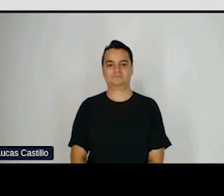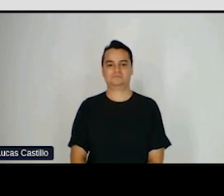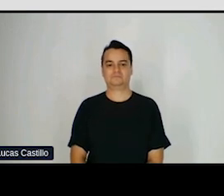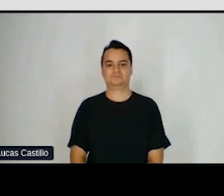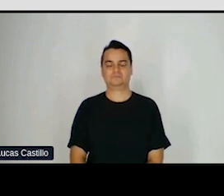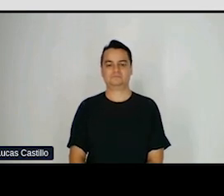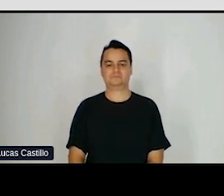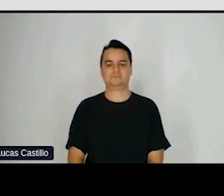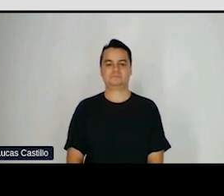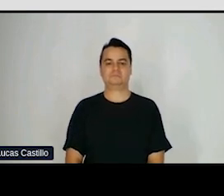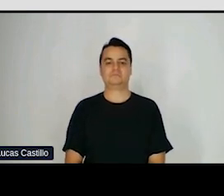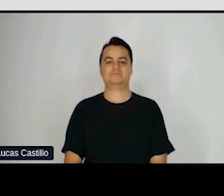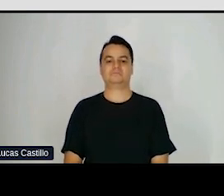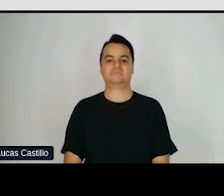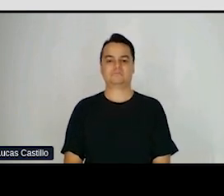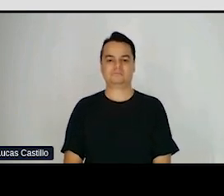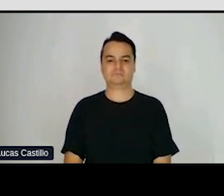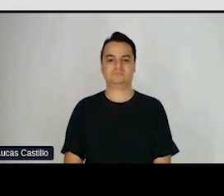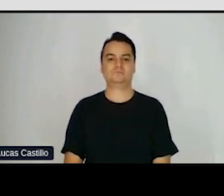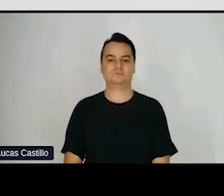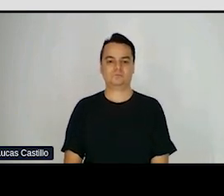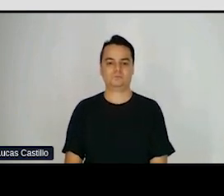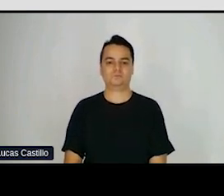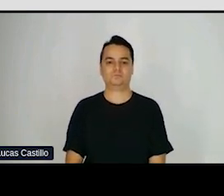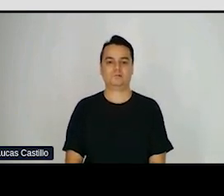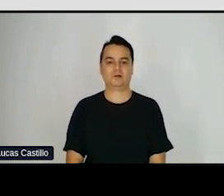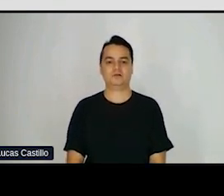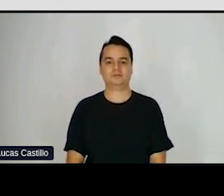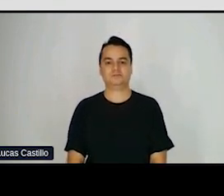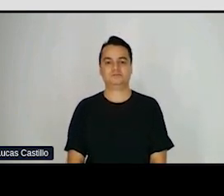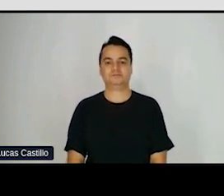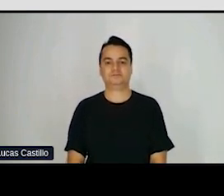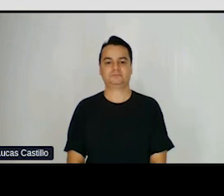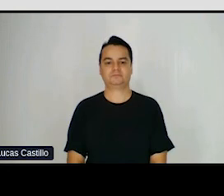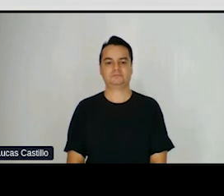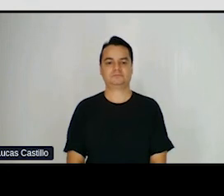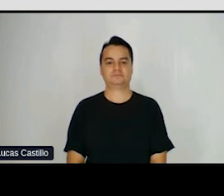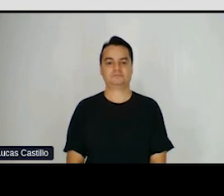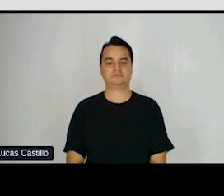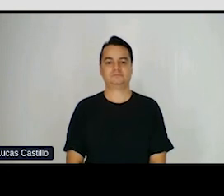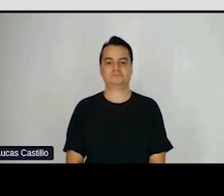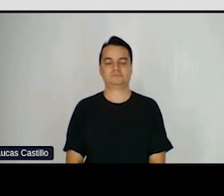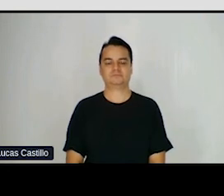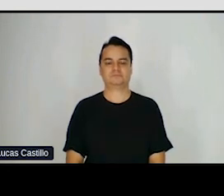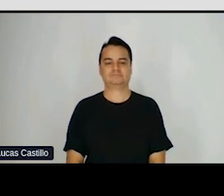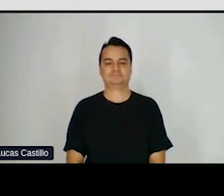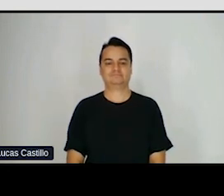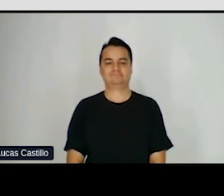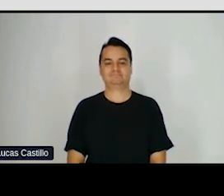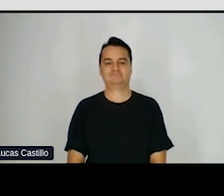baker had some more. The baker had some more. Yeah.